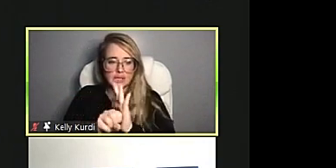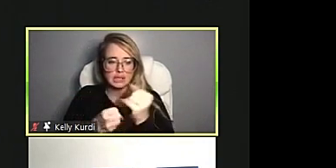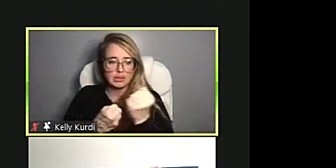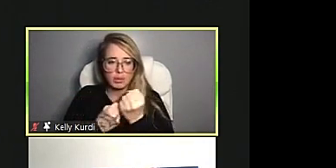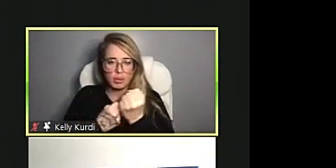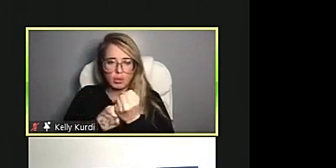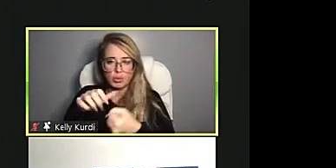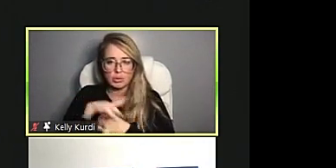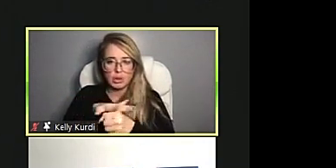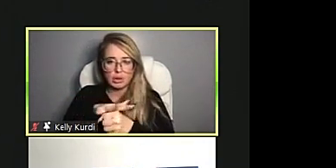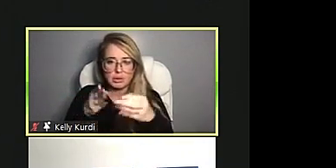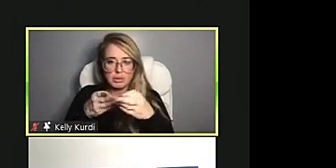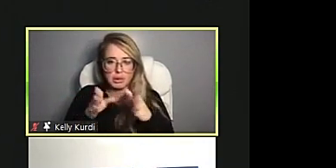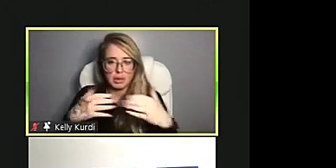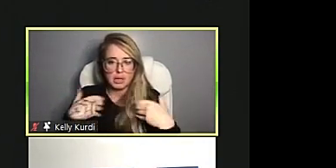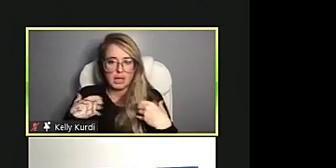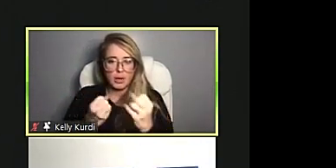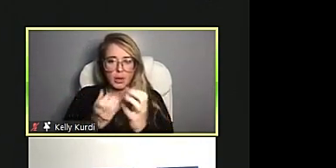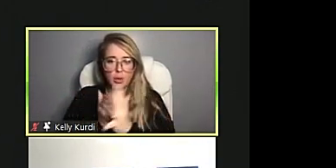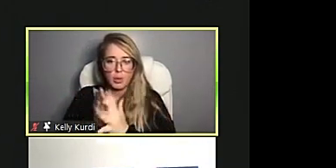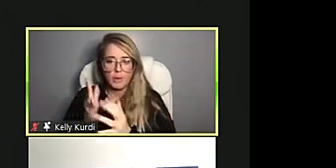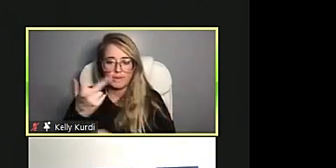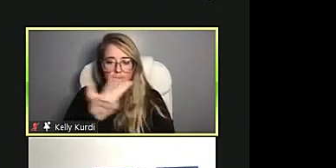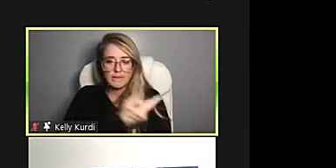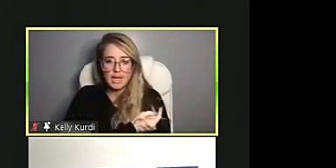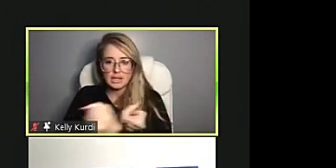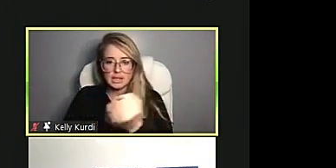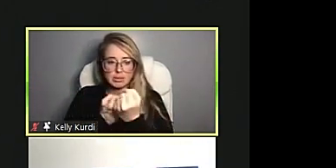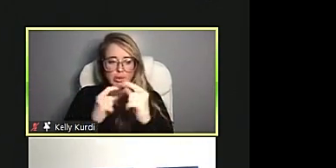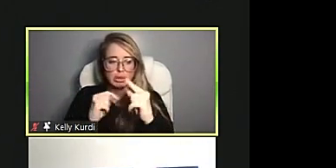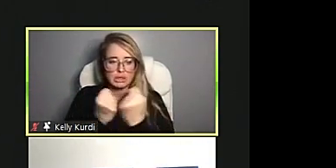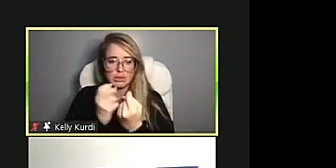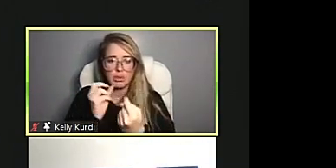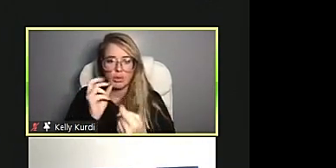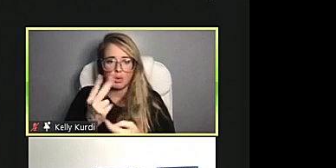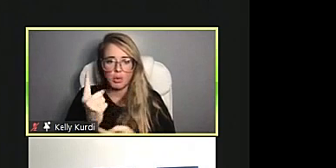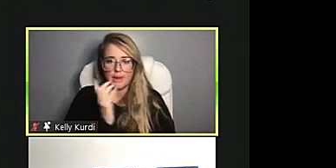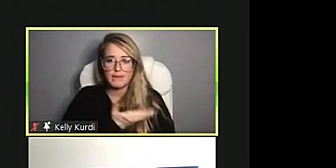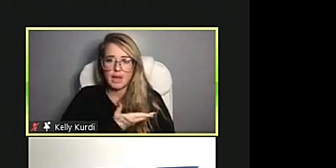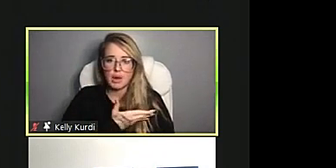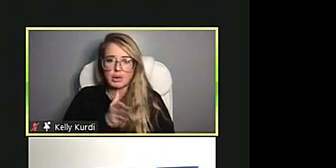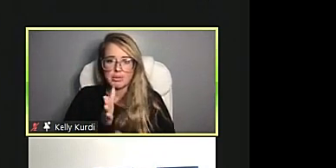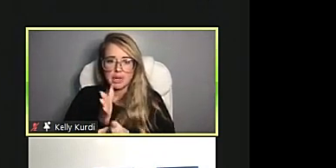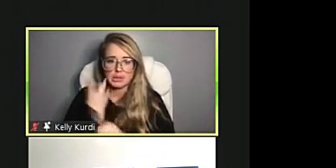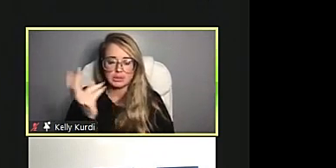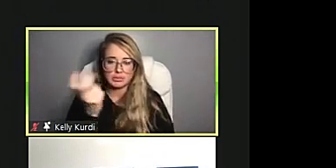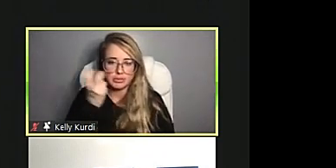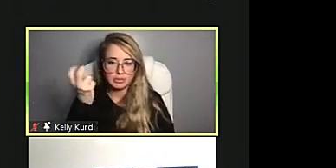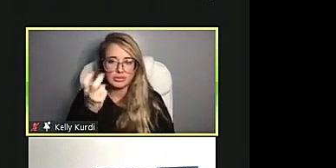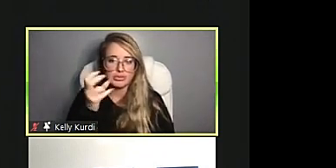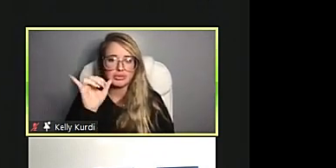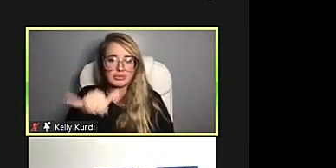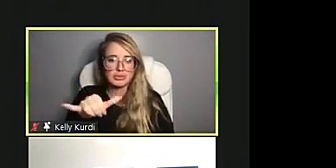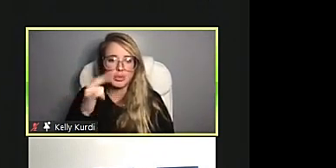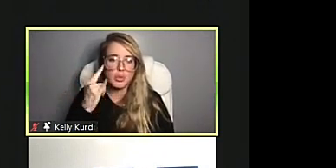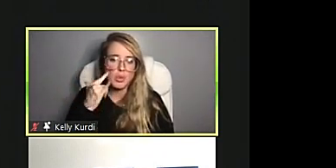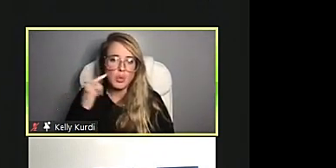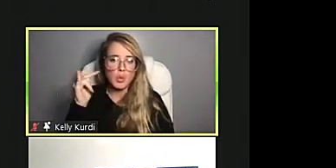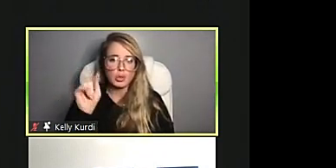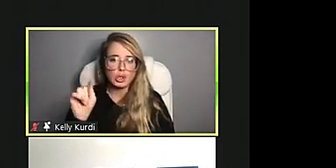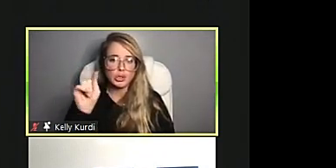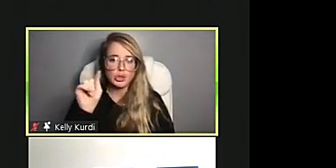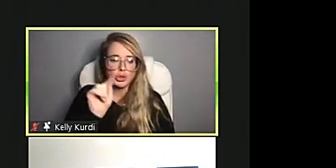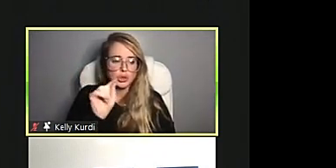public health clinics, either through a vaccine support team or one of our mobile buses. The kind of gold circles that you